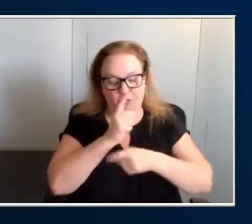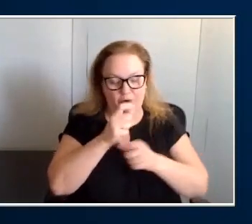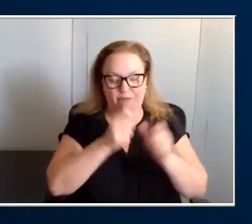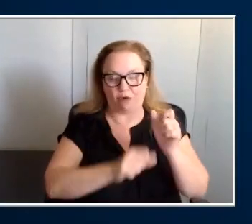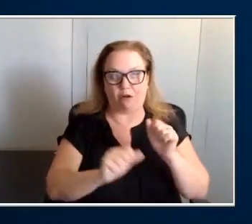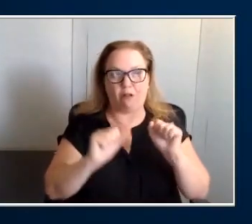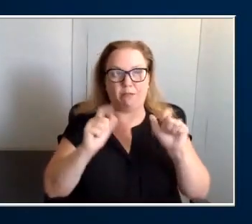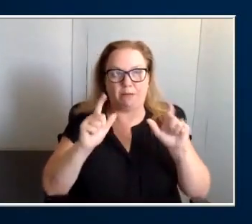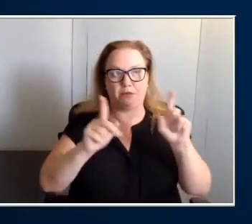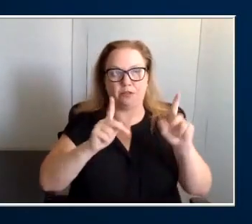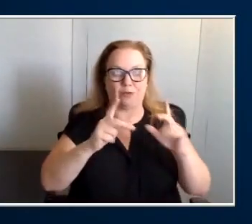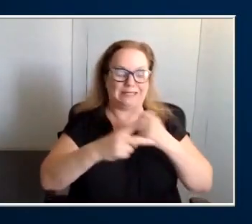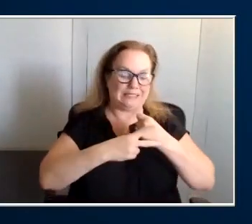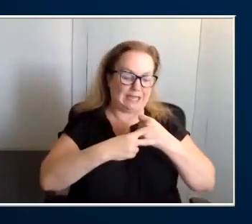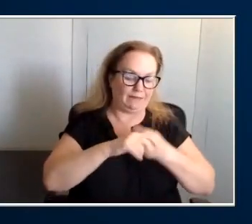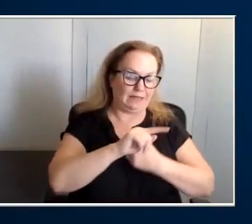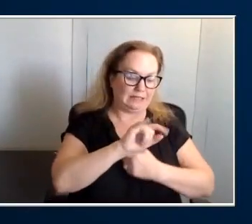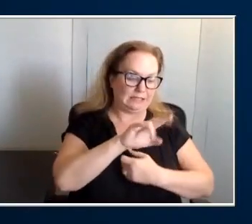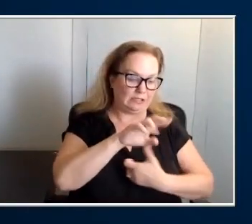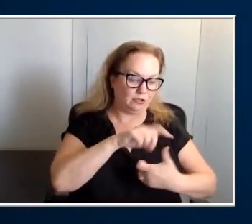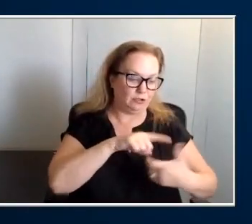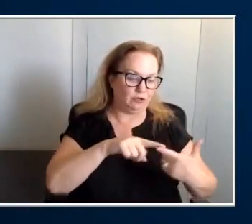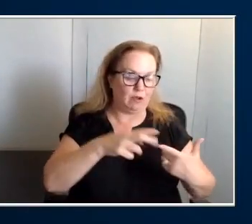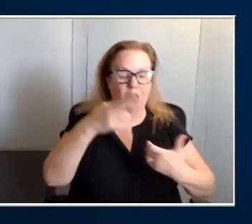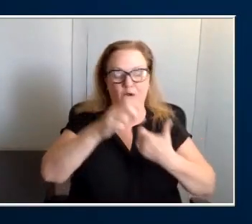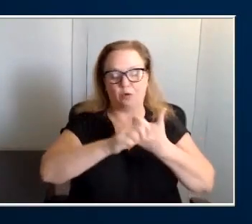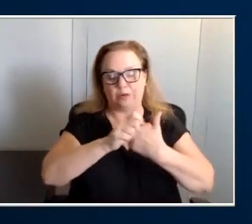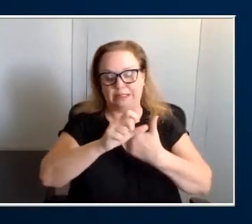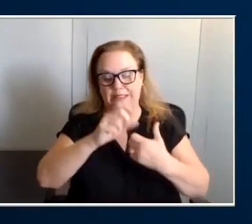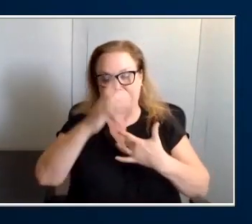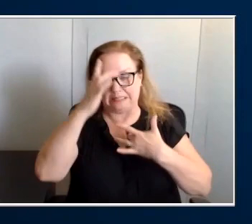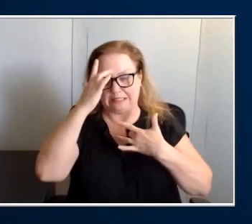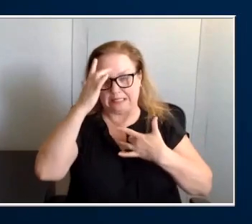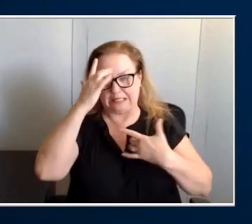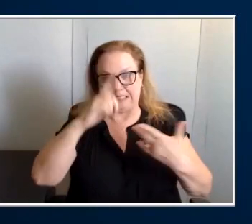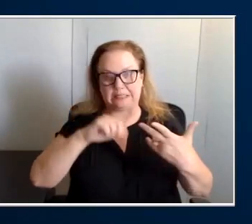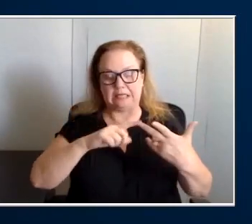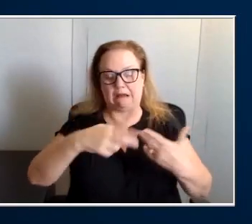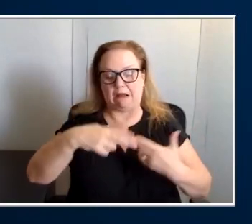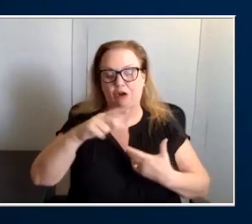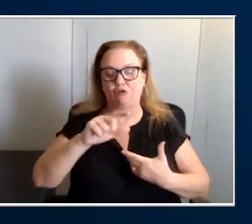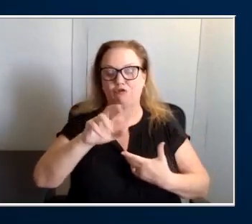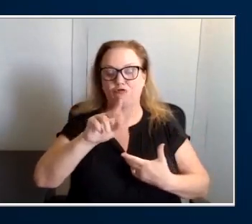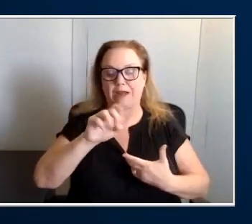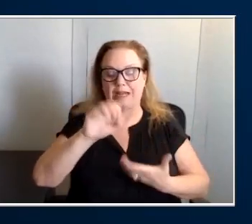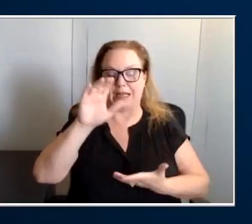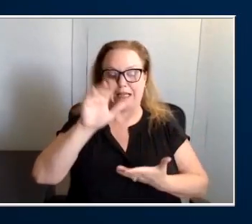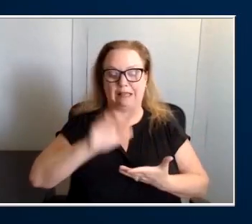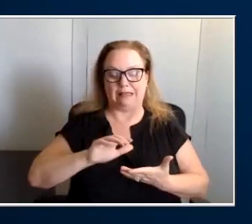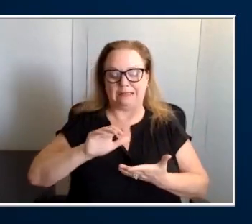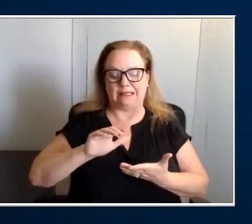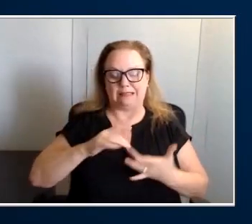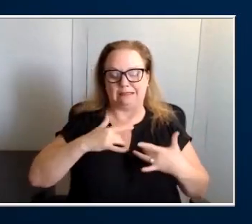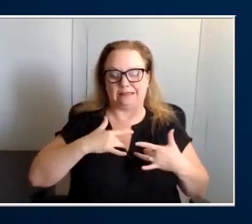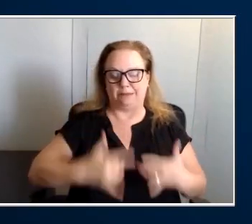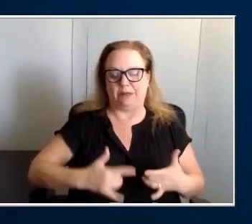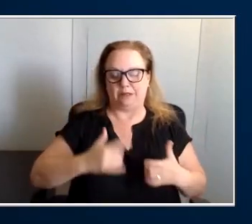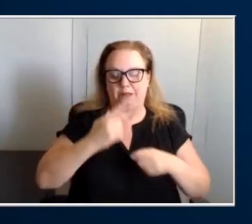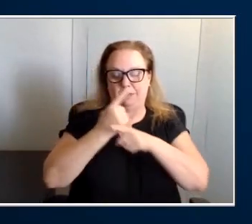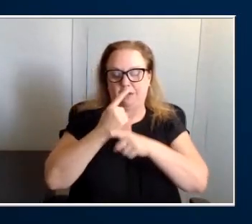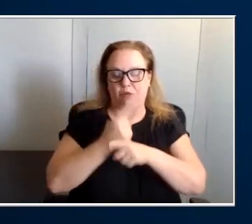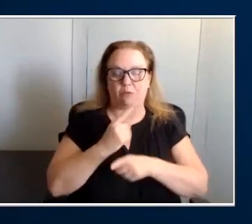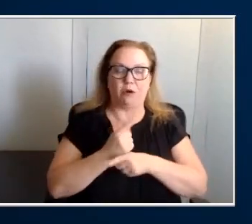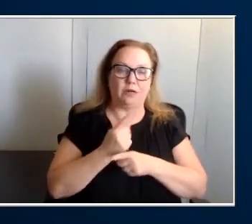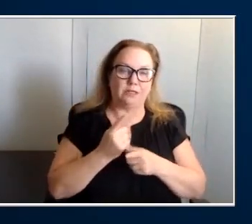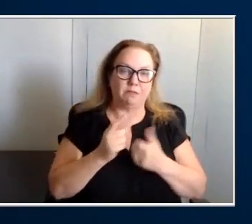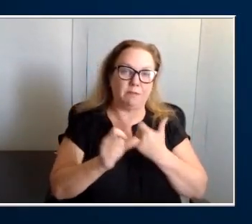saving tissue, higher risk disease, higher grade disease. It's less likely to be appropriate because it may put them at